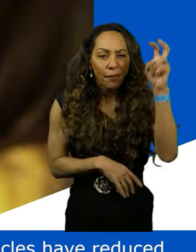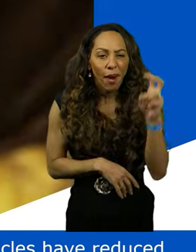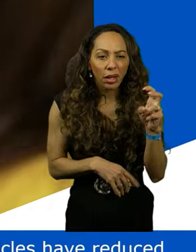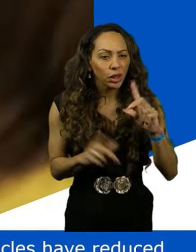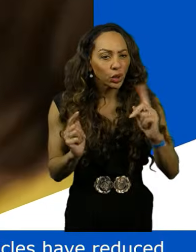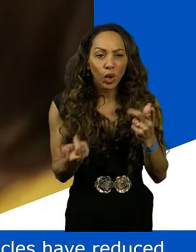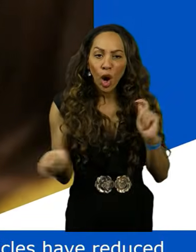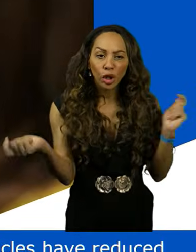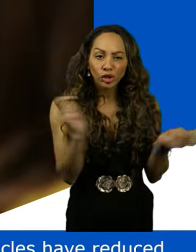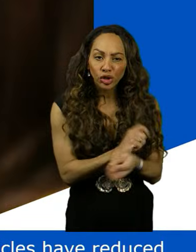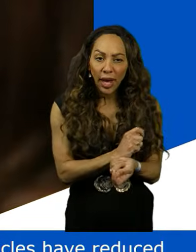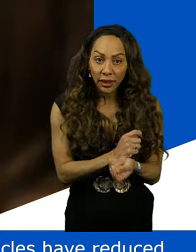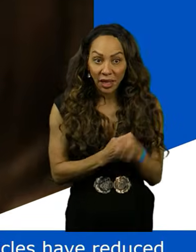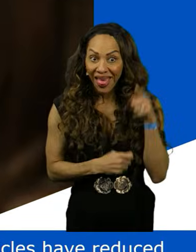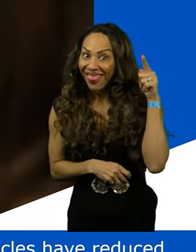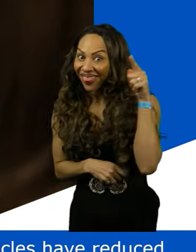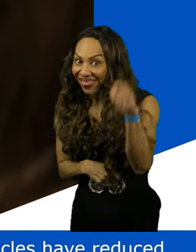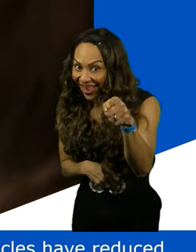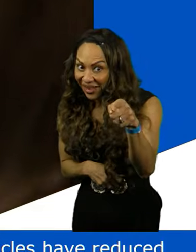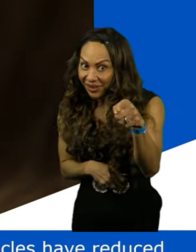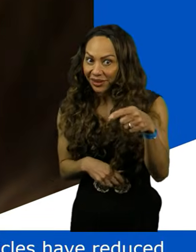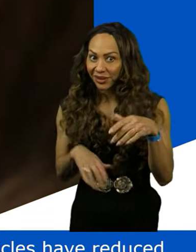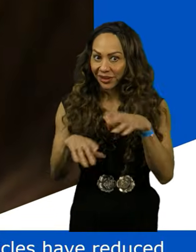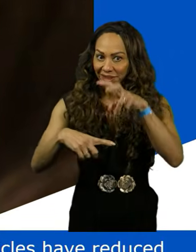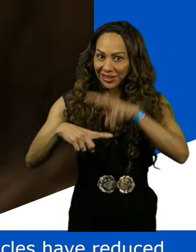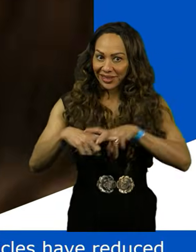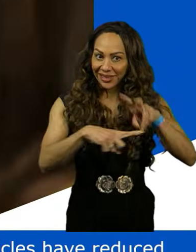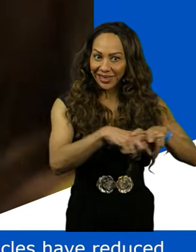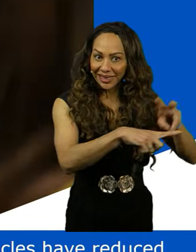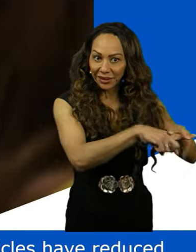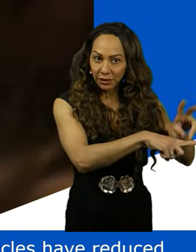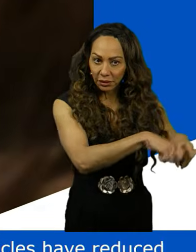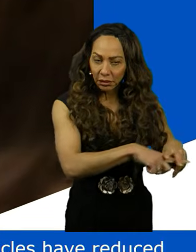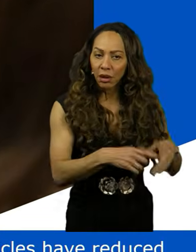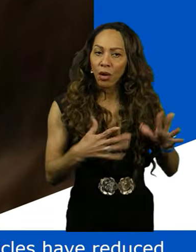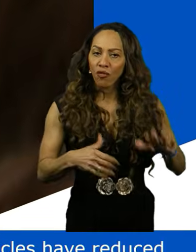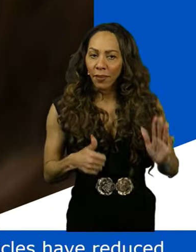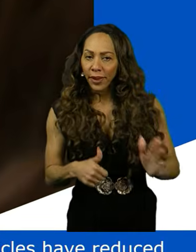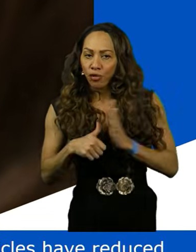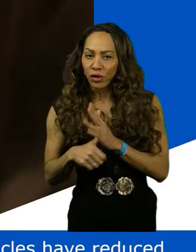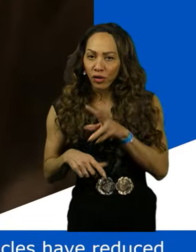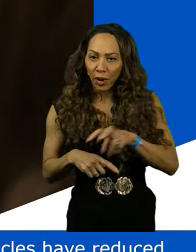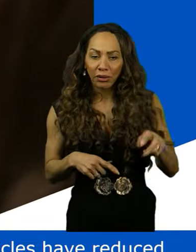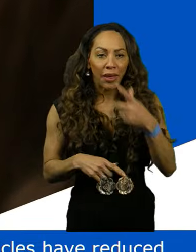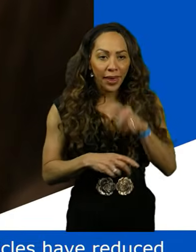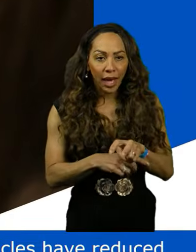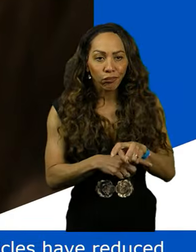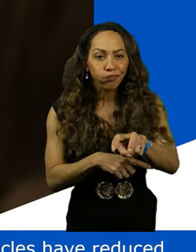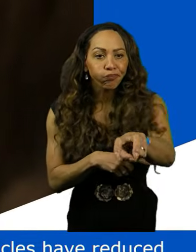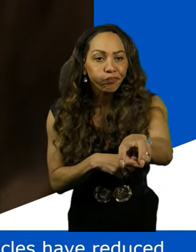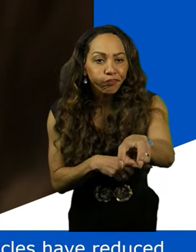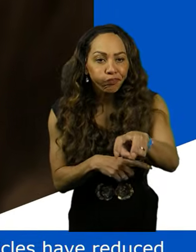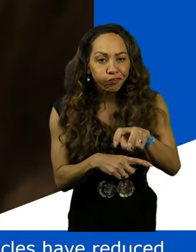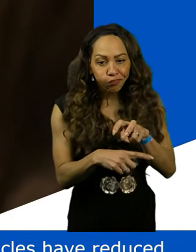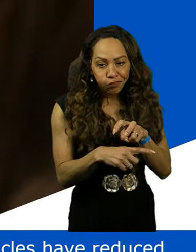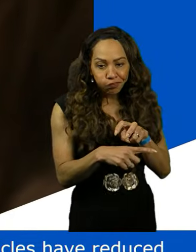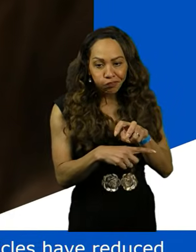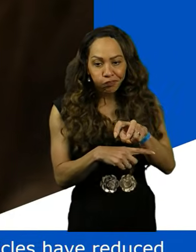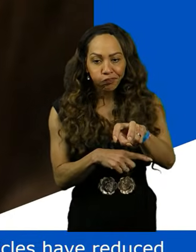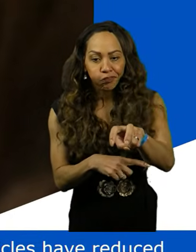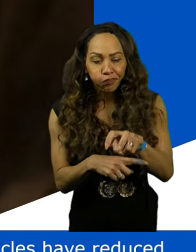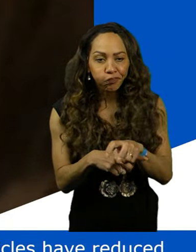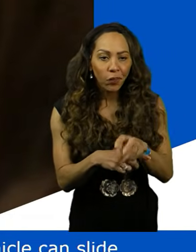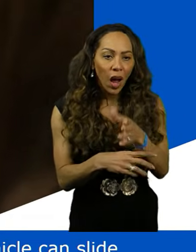adjusted. Okay. These seats from the original vehicle can slide backwards and forwards, they can